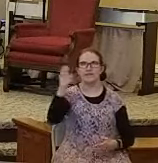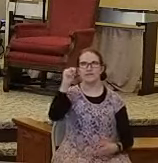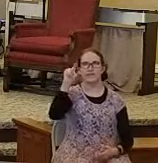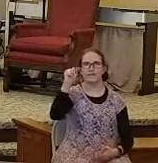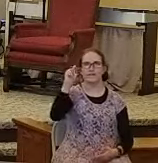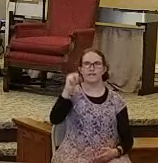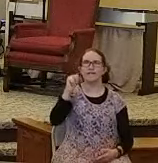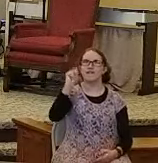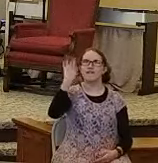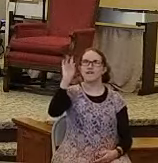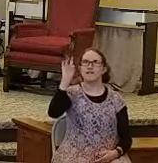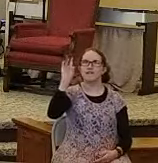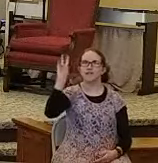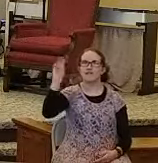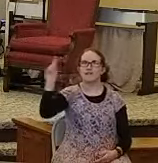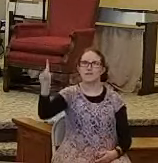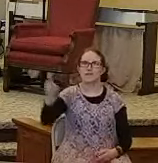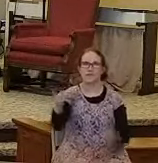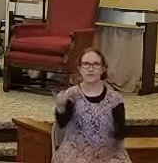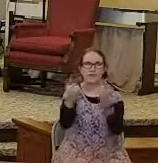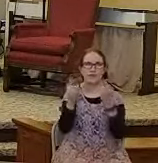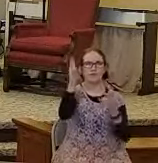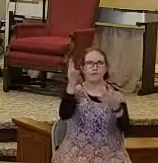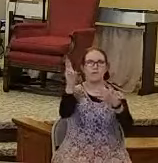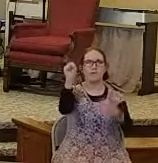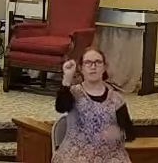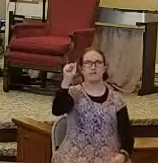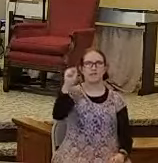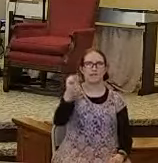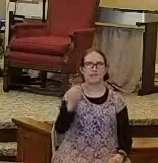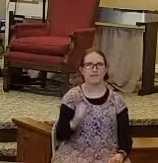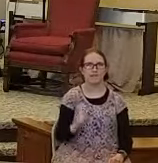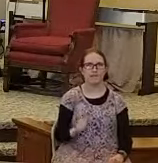In 1871, she came to the United States,